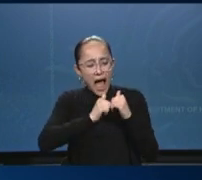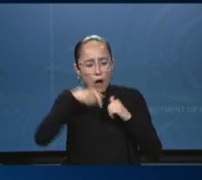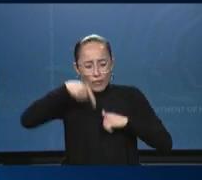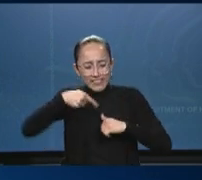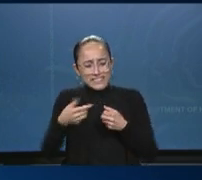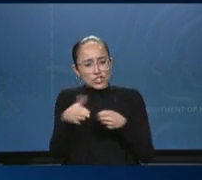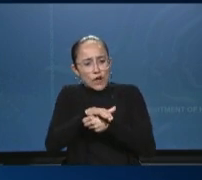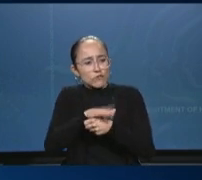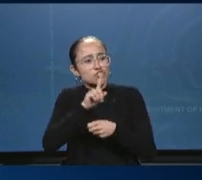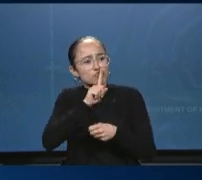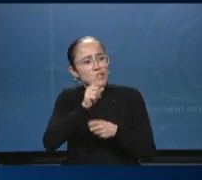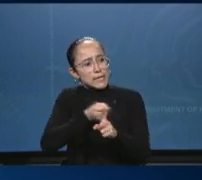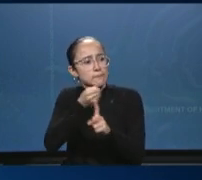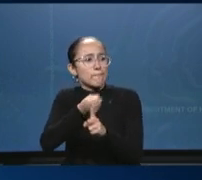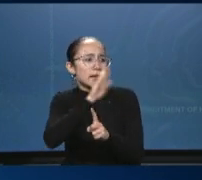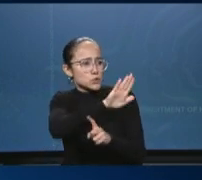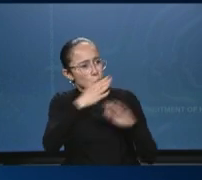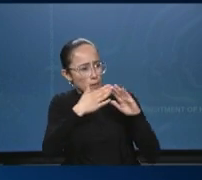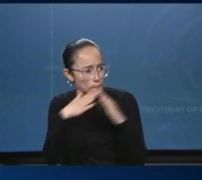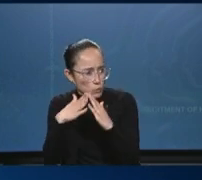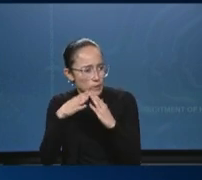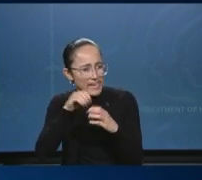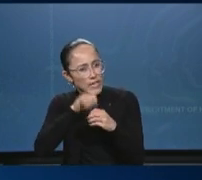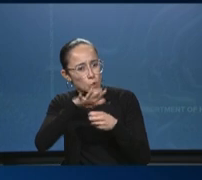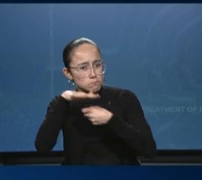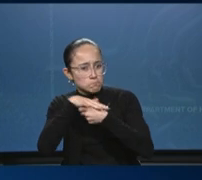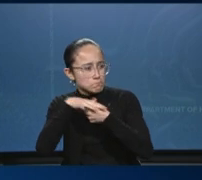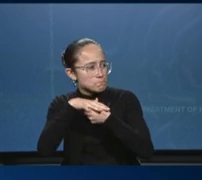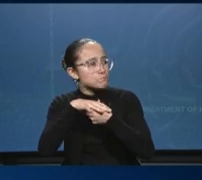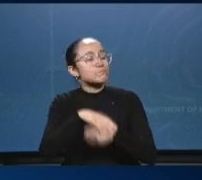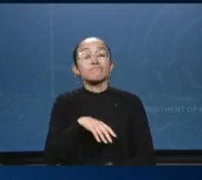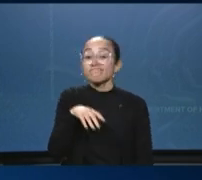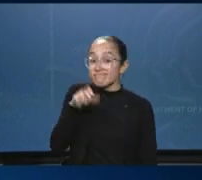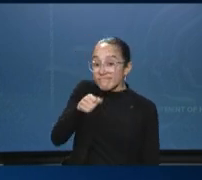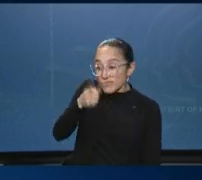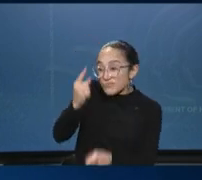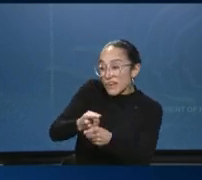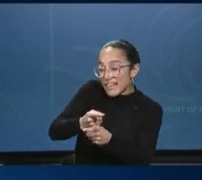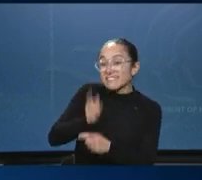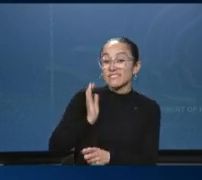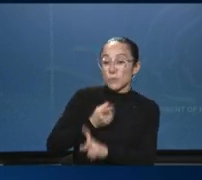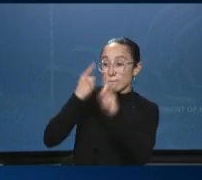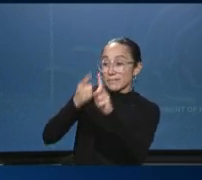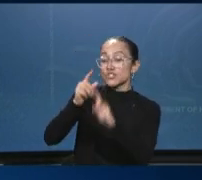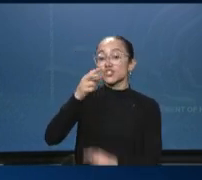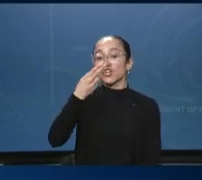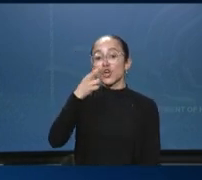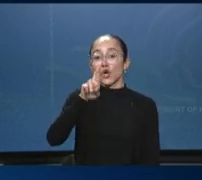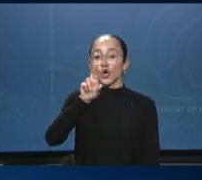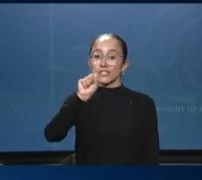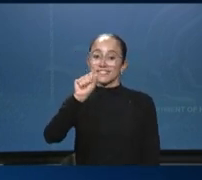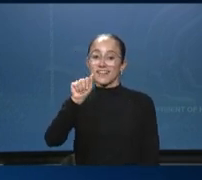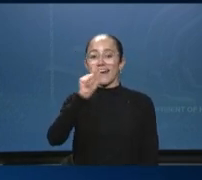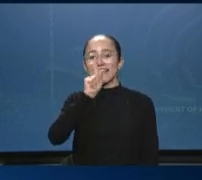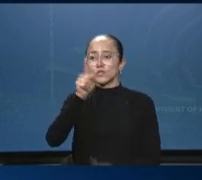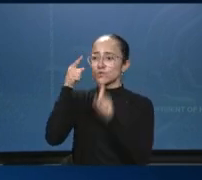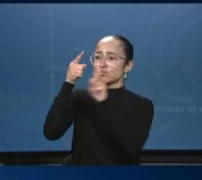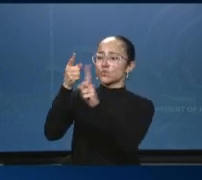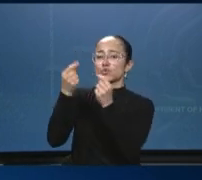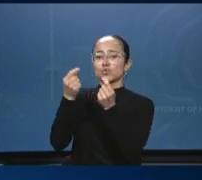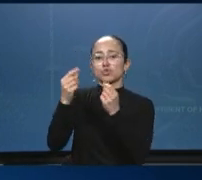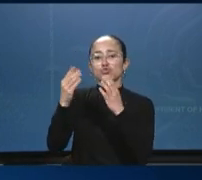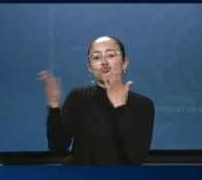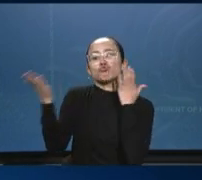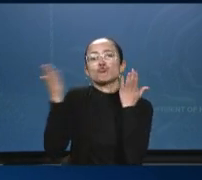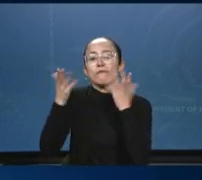woods? Sure. Thank you, Melanie. And you're absolutely right. I mean, the mission of HRSA is to serve the people